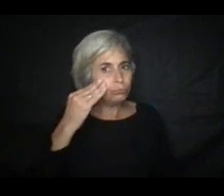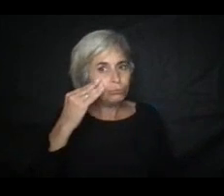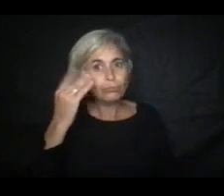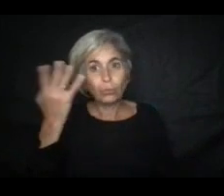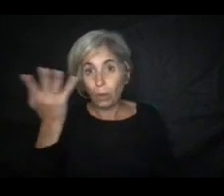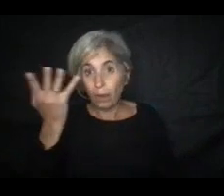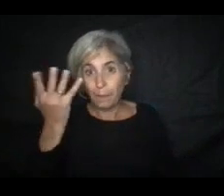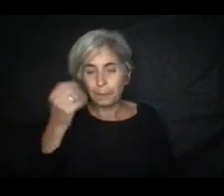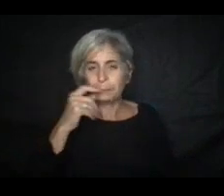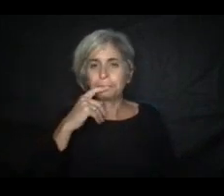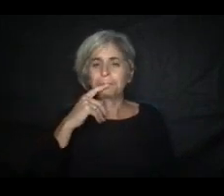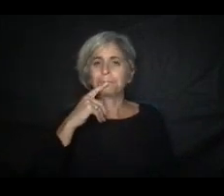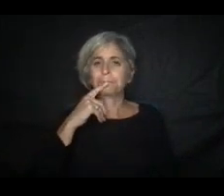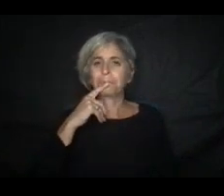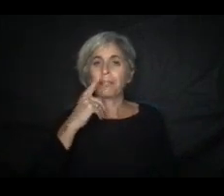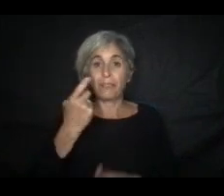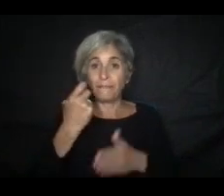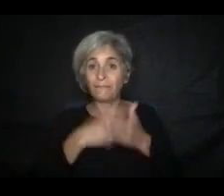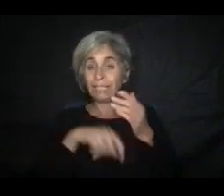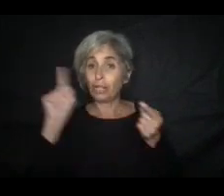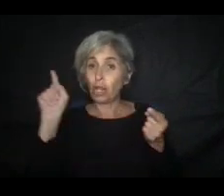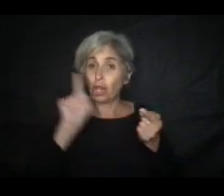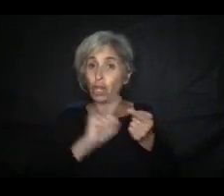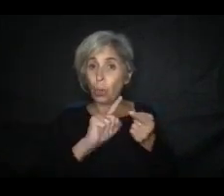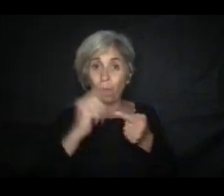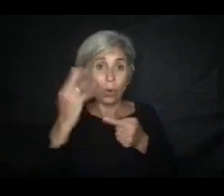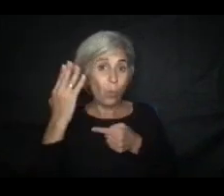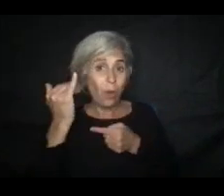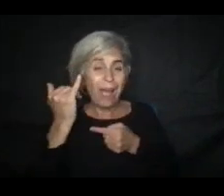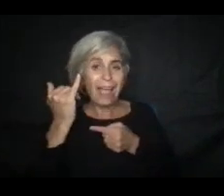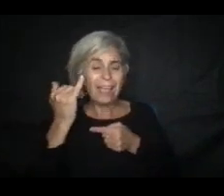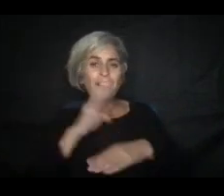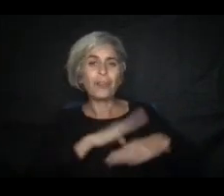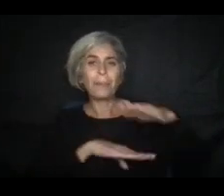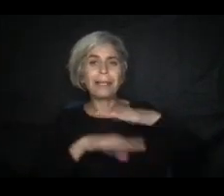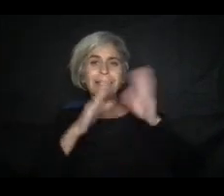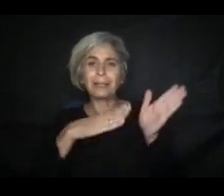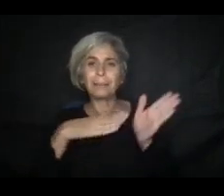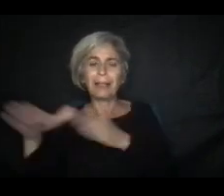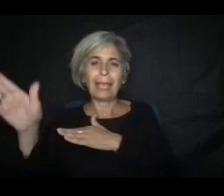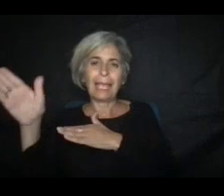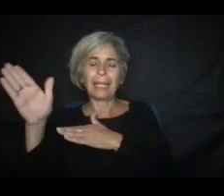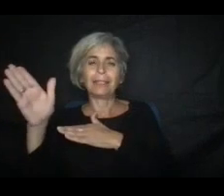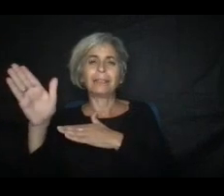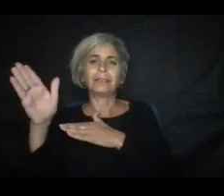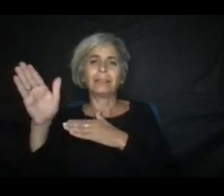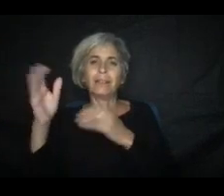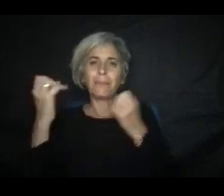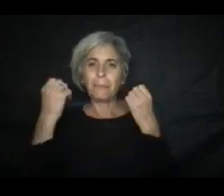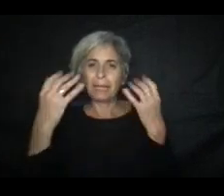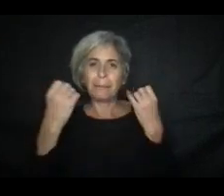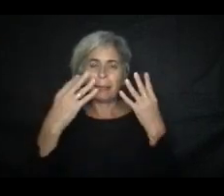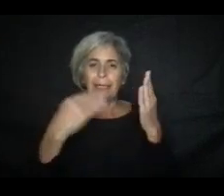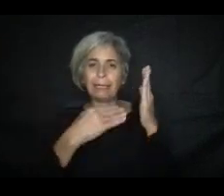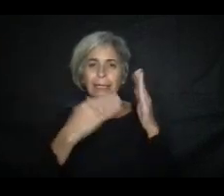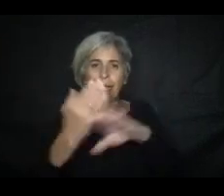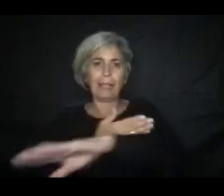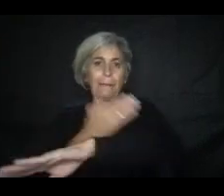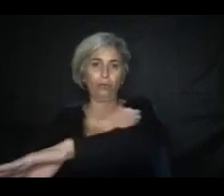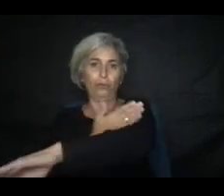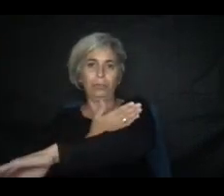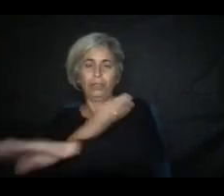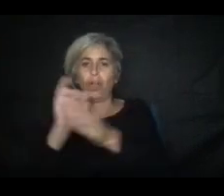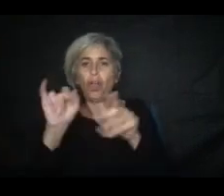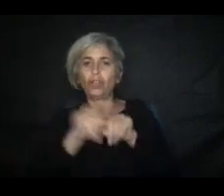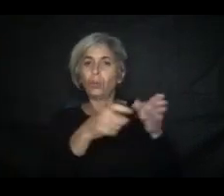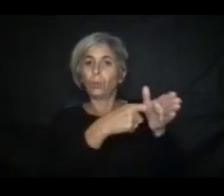that these fees are lower, both because they're actually based on a plan of multimodal improvements, but there's also a requirement in